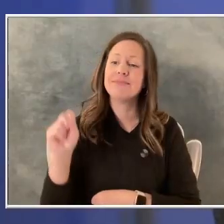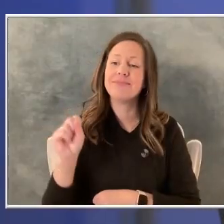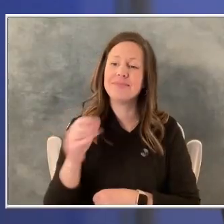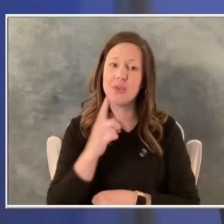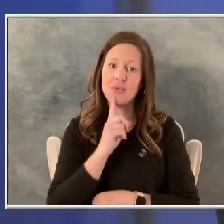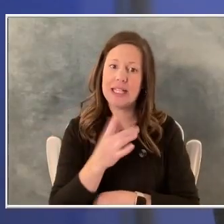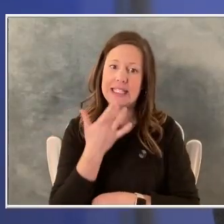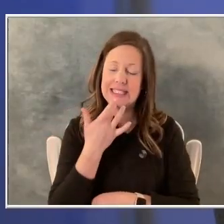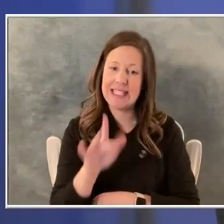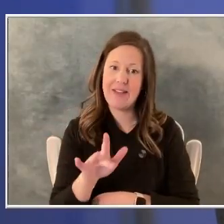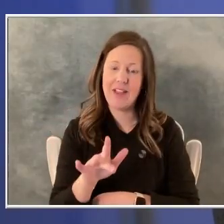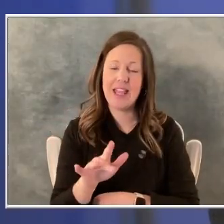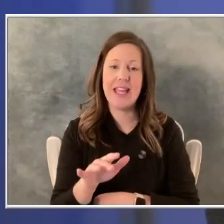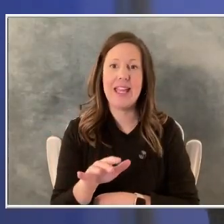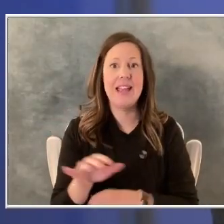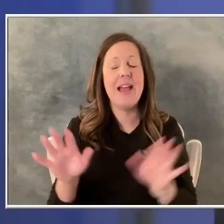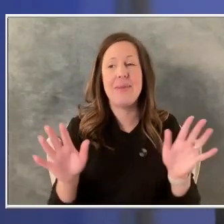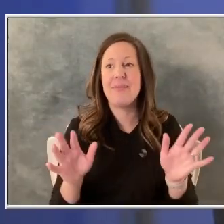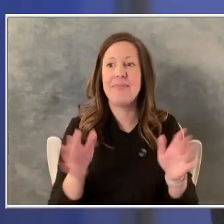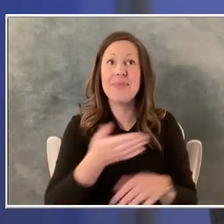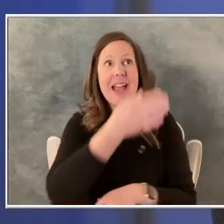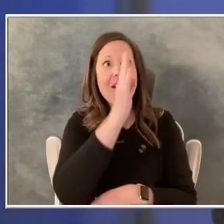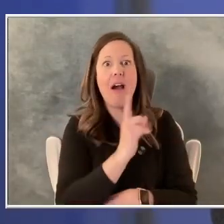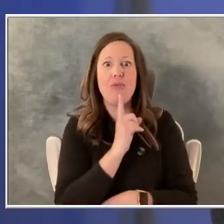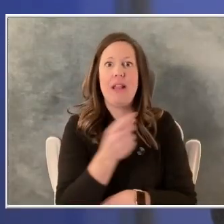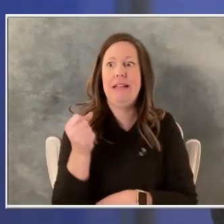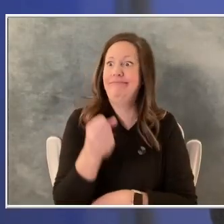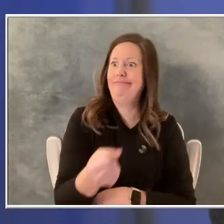said, God puts you in the best predicaments. I had a